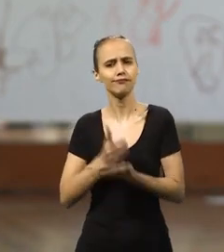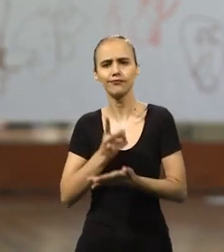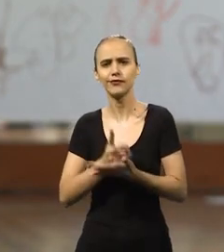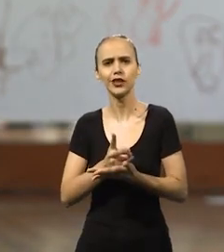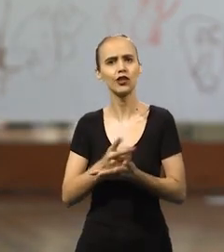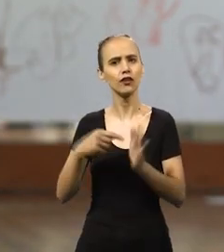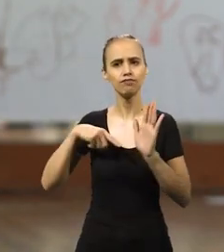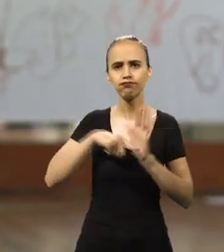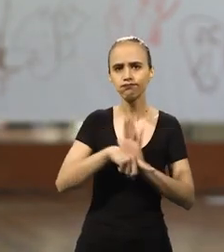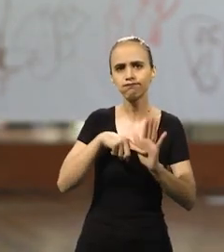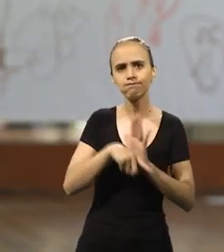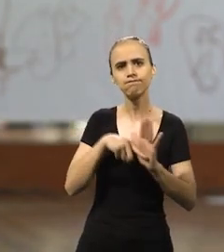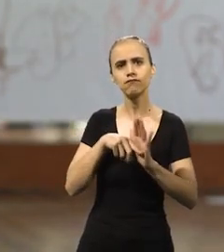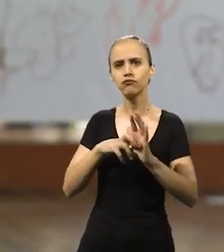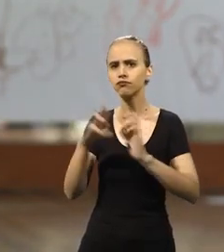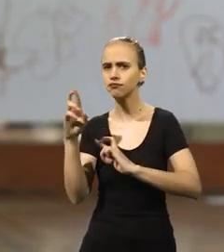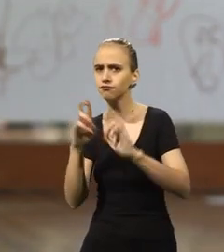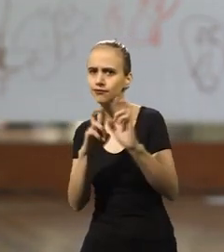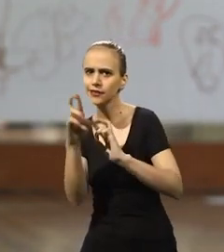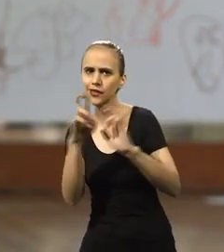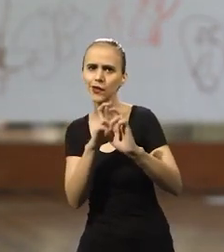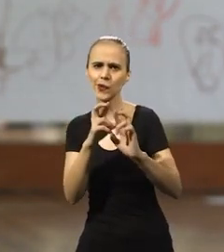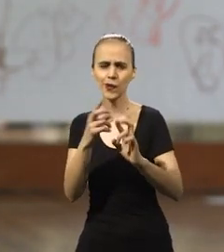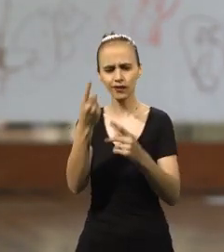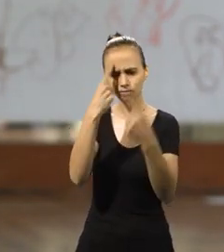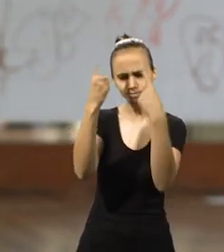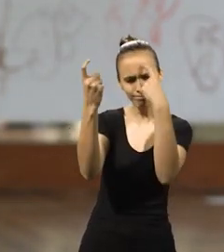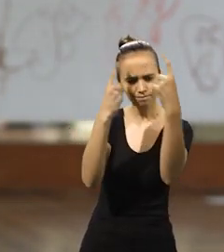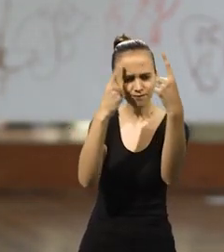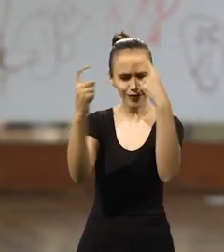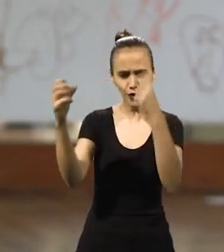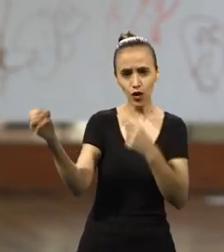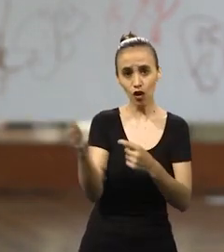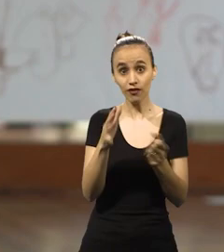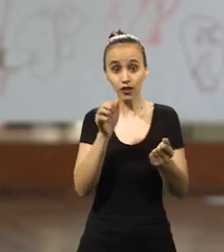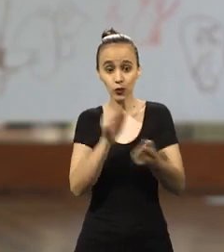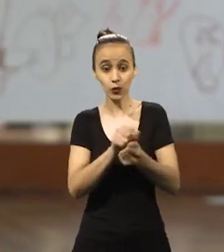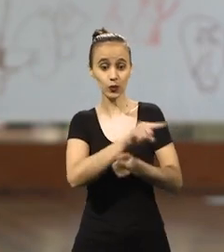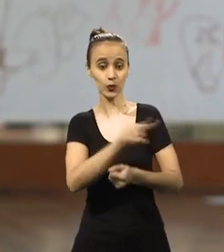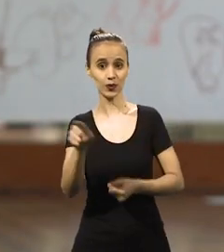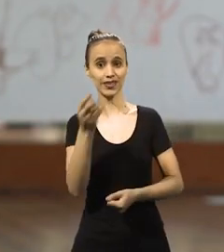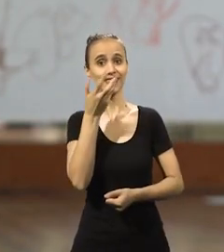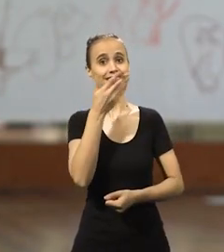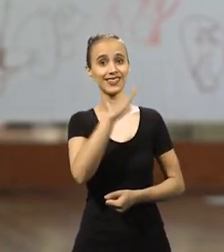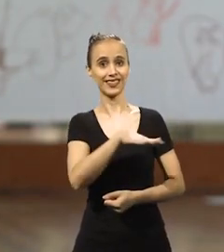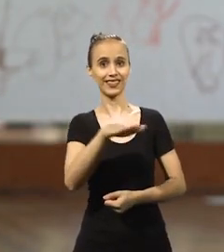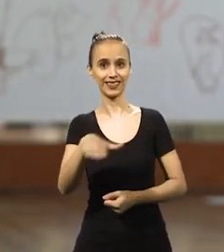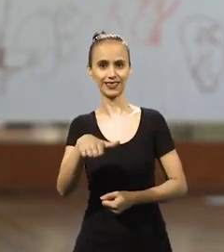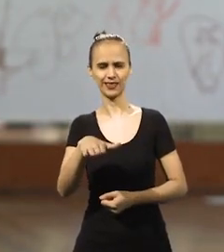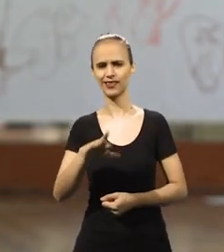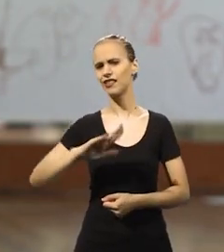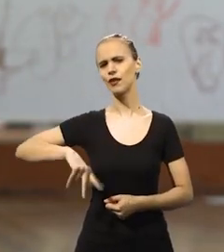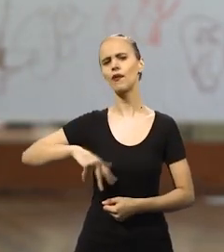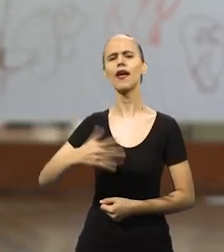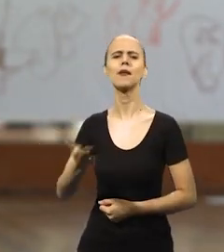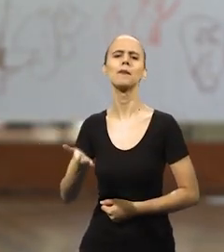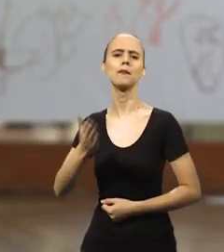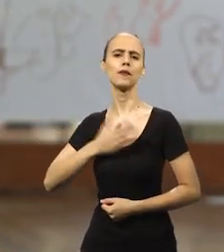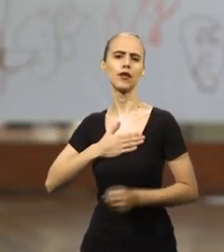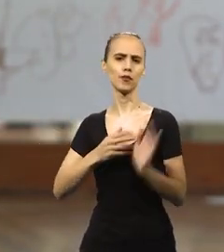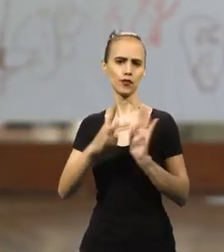keep on investigating and researching, creating new things with children. It's not our